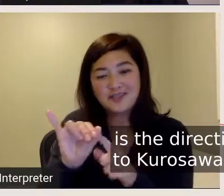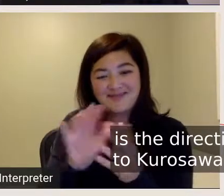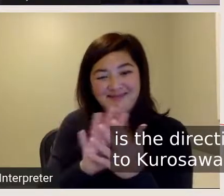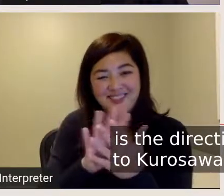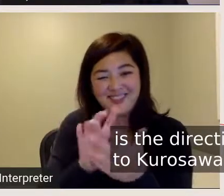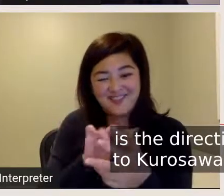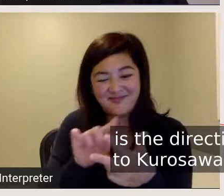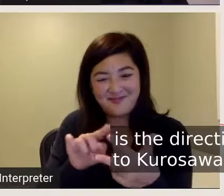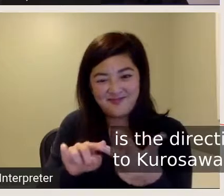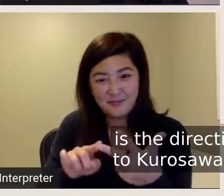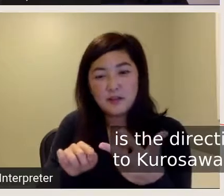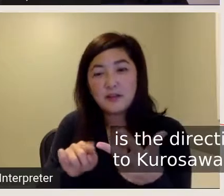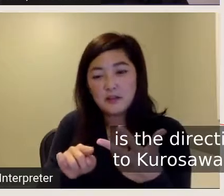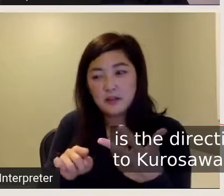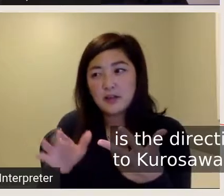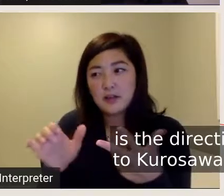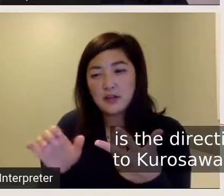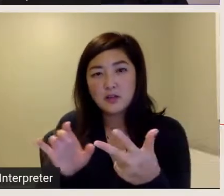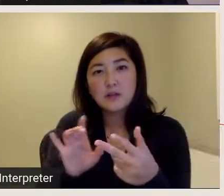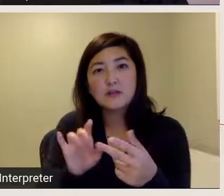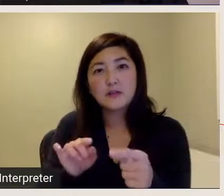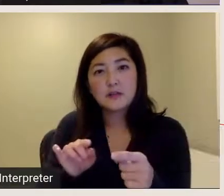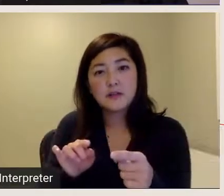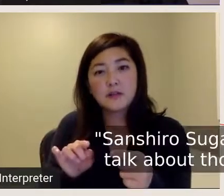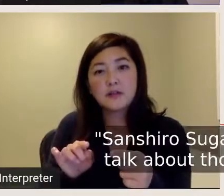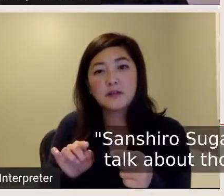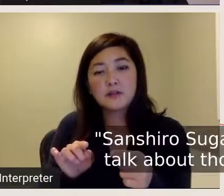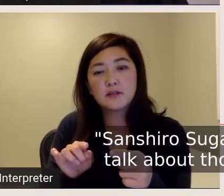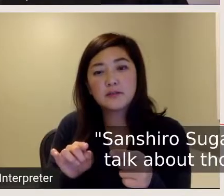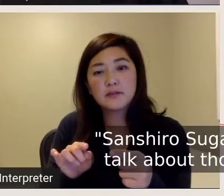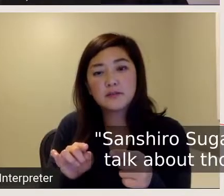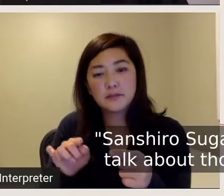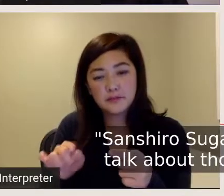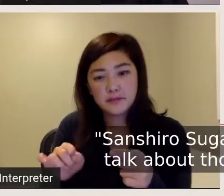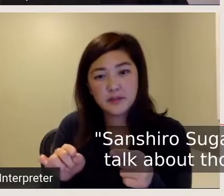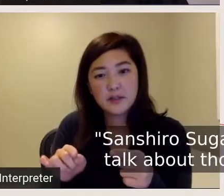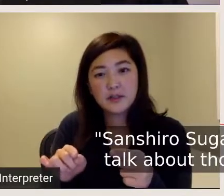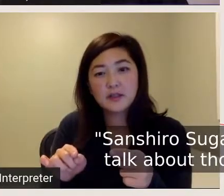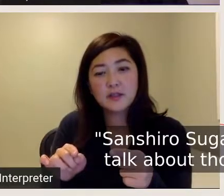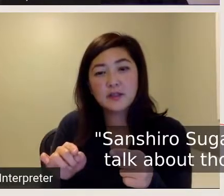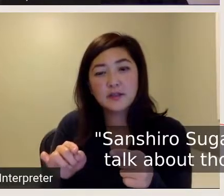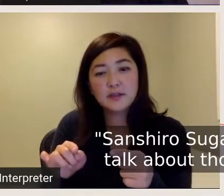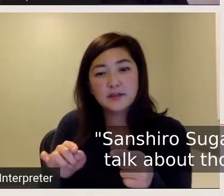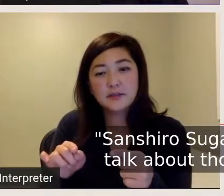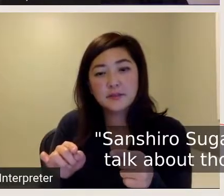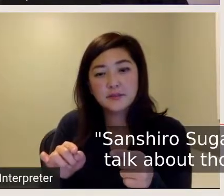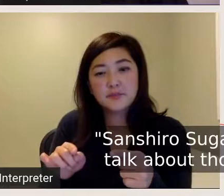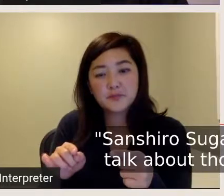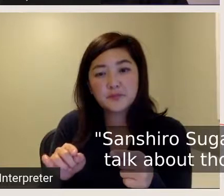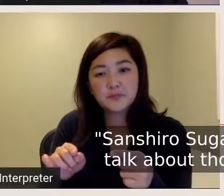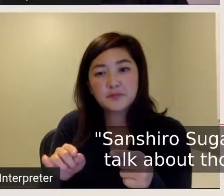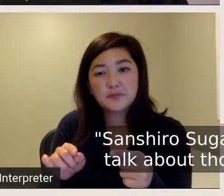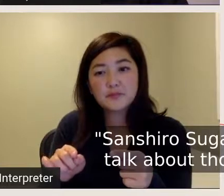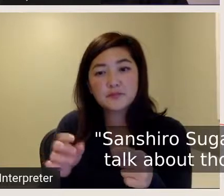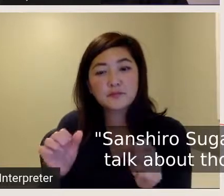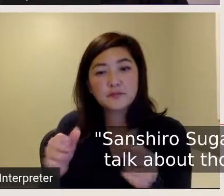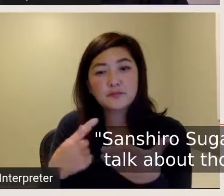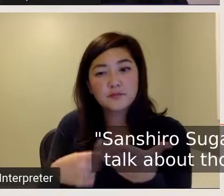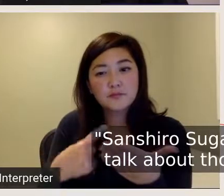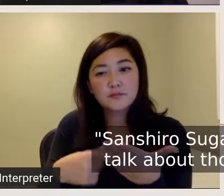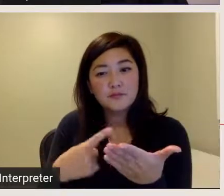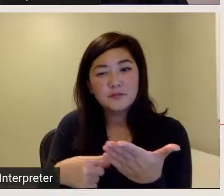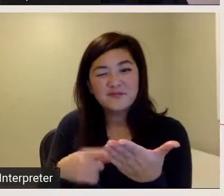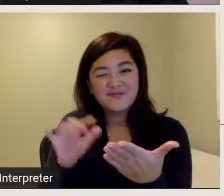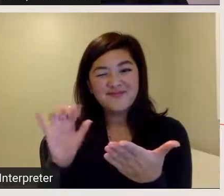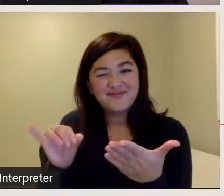reference to Kurosawa's debut film, Sanshiro Sugata. So, we can talk about those